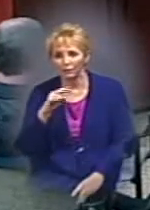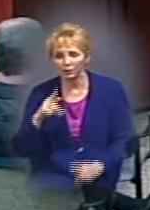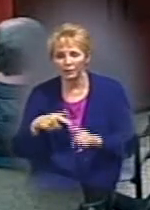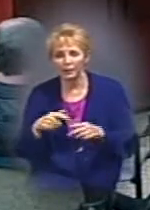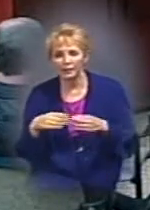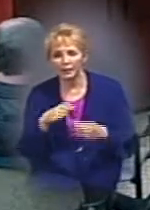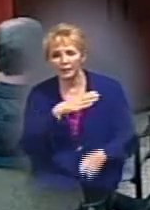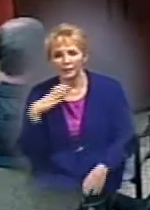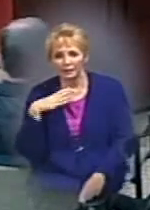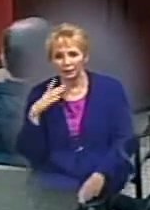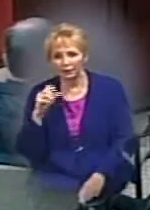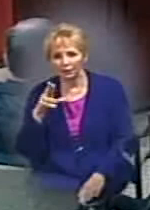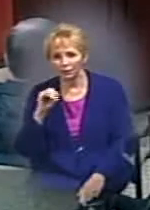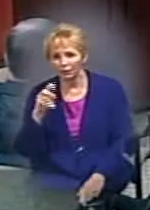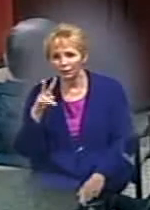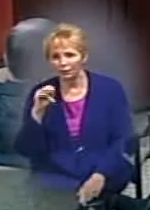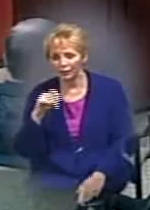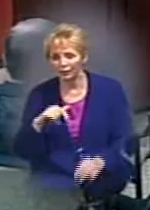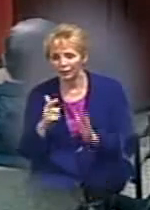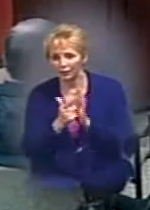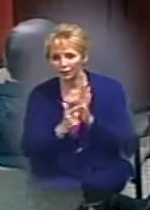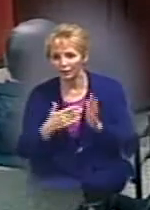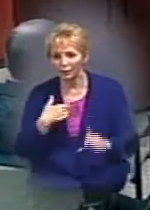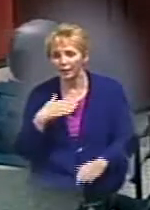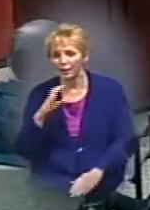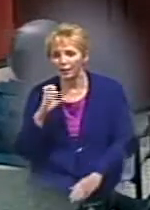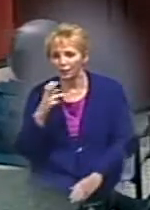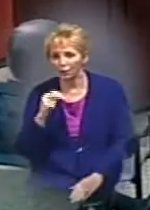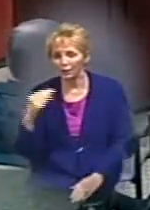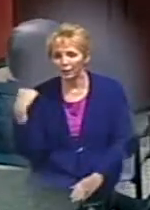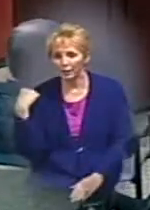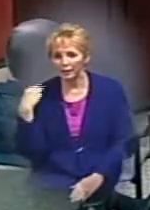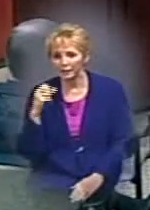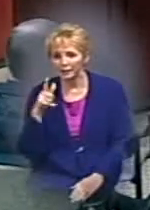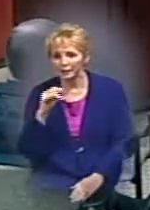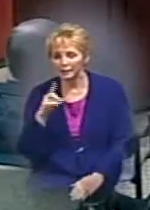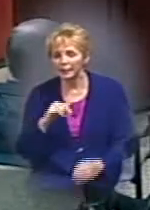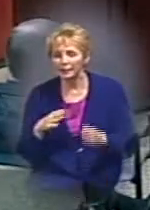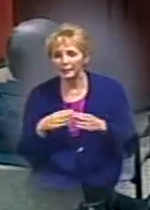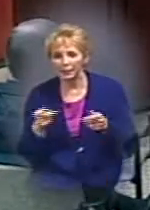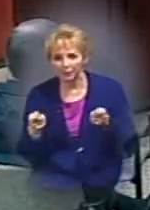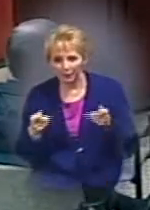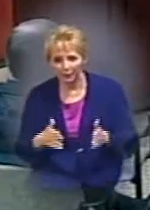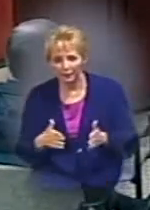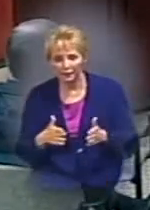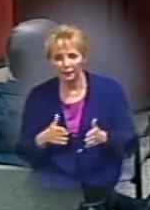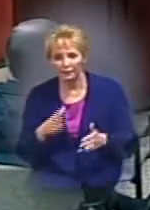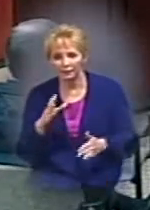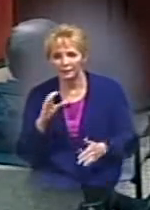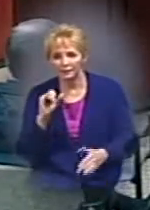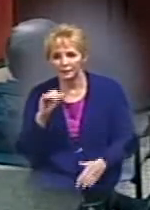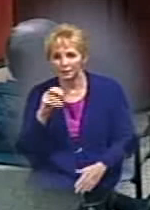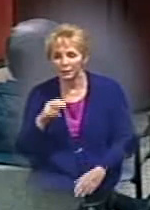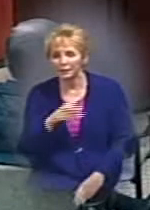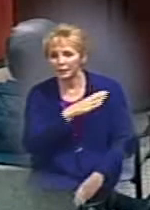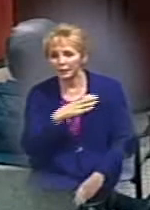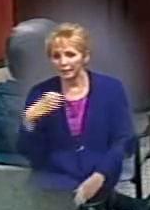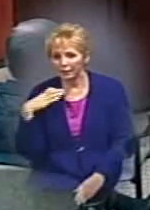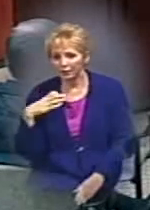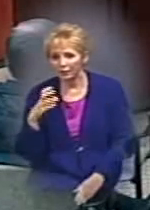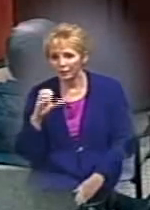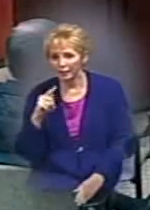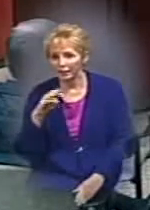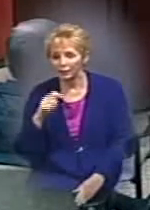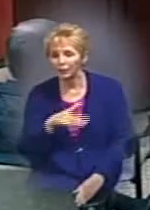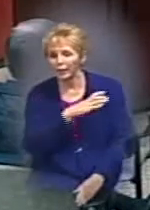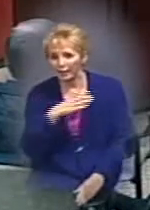councilman, Louis Vina, our city attorney. I'm Mel Coyne, your mayor. Sally Sandy is our city manager. Sidney Simmons, city councilman. John Cantrell,